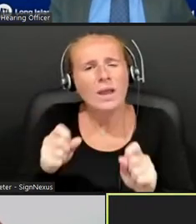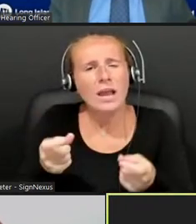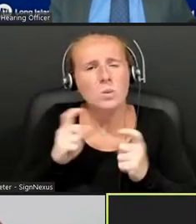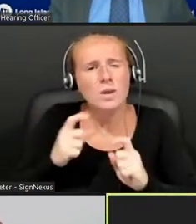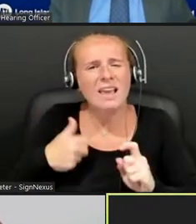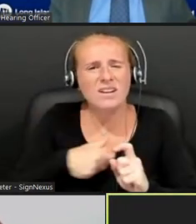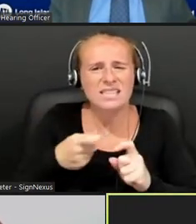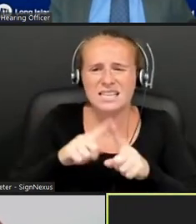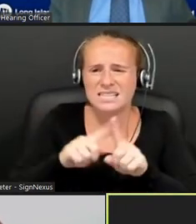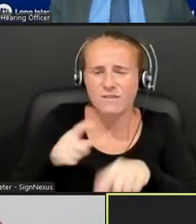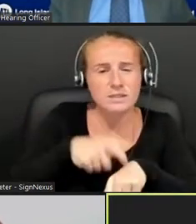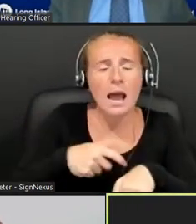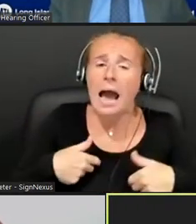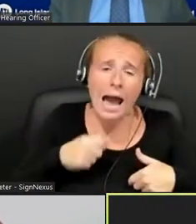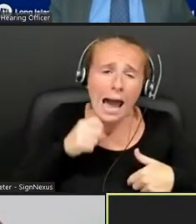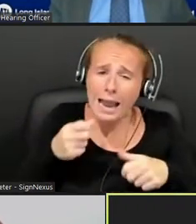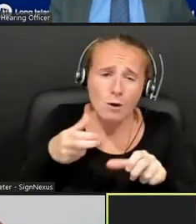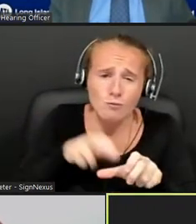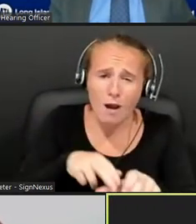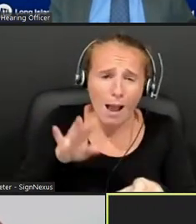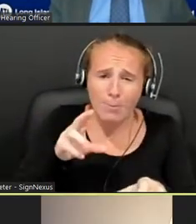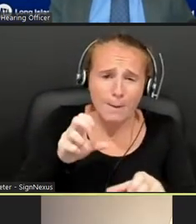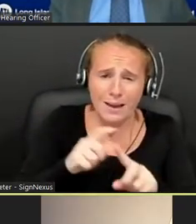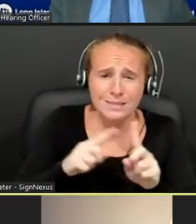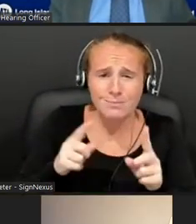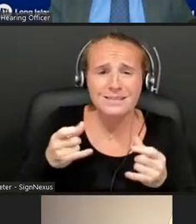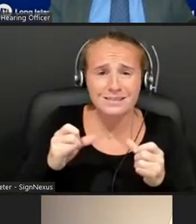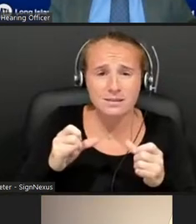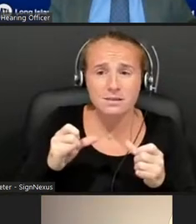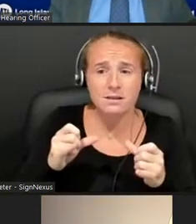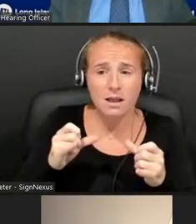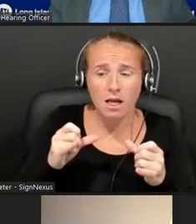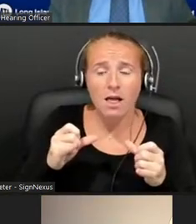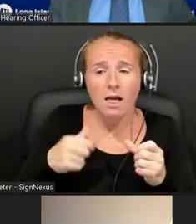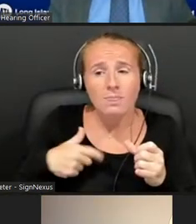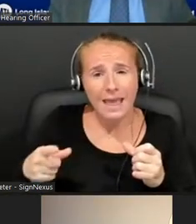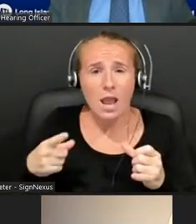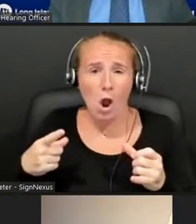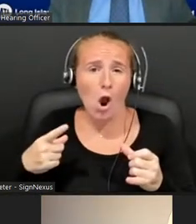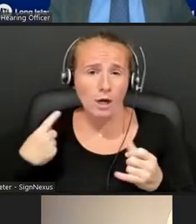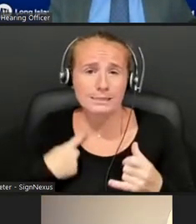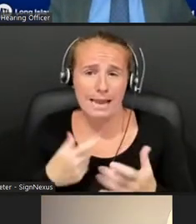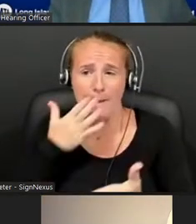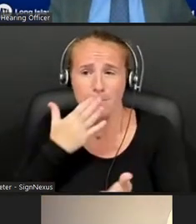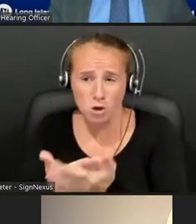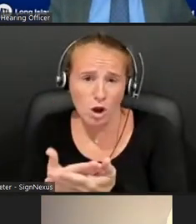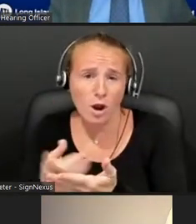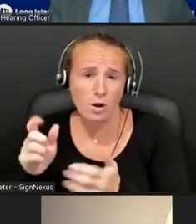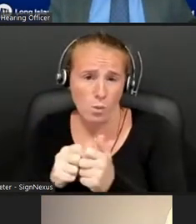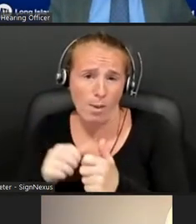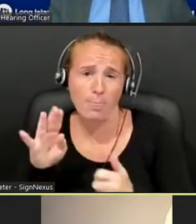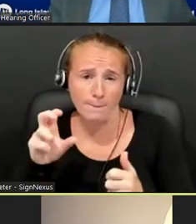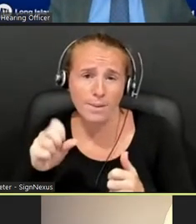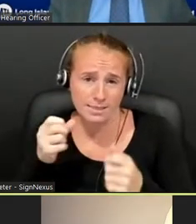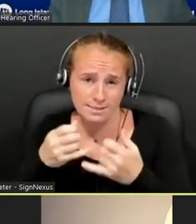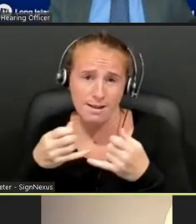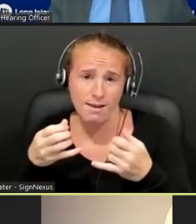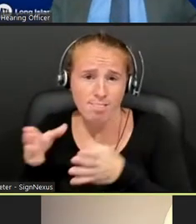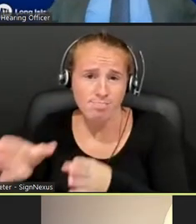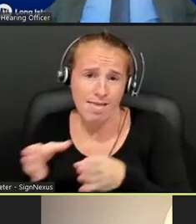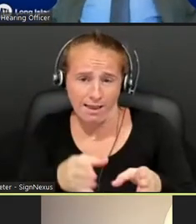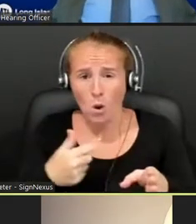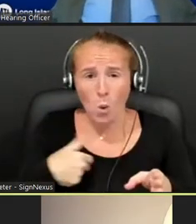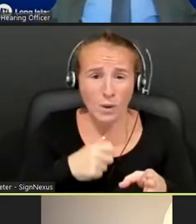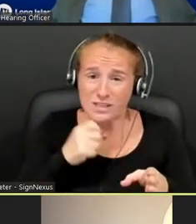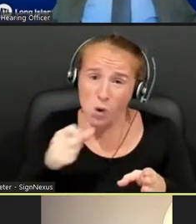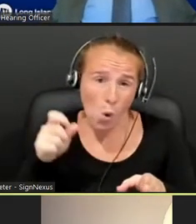I ride the bus they are damn good with the bus lane please we don't need a bus